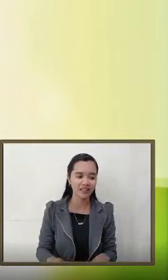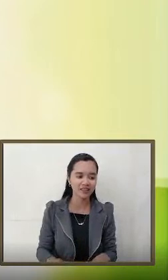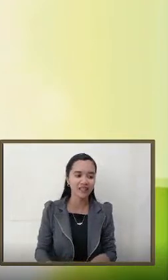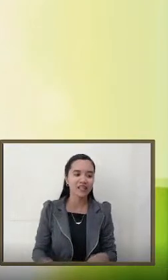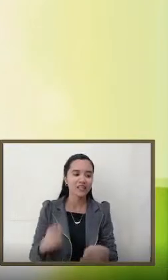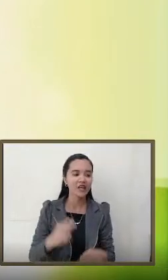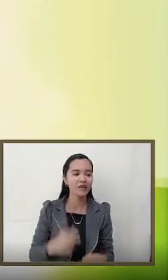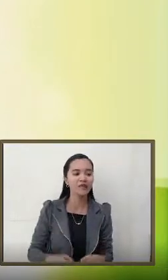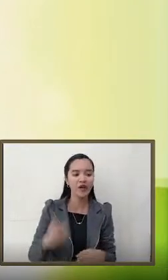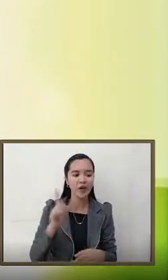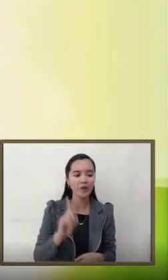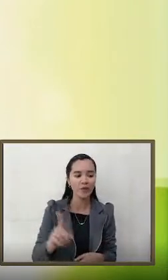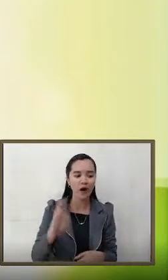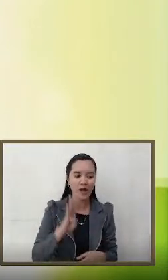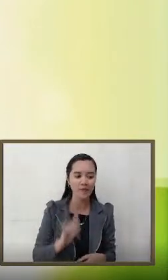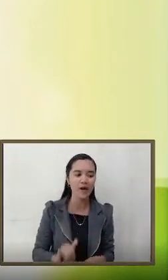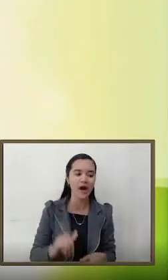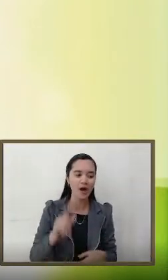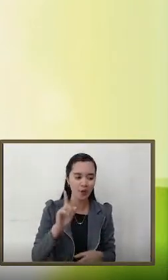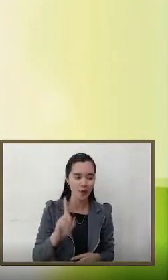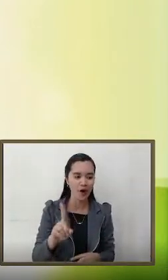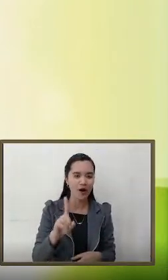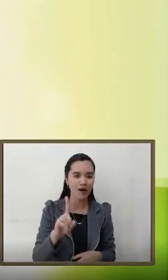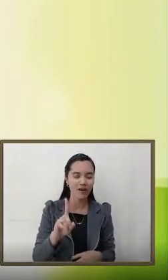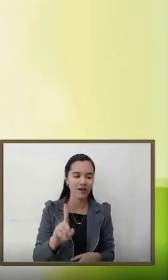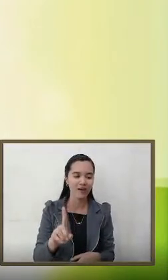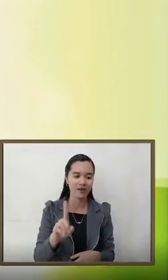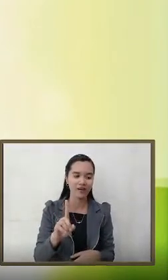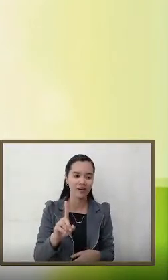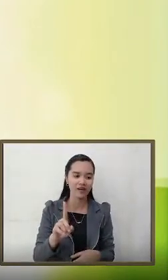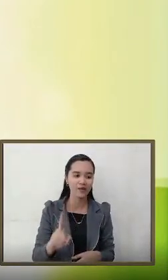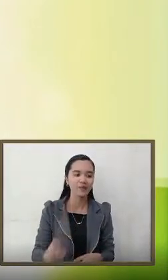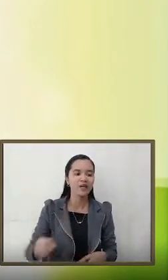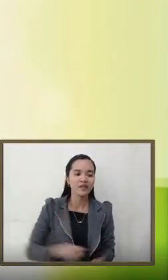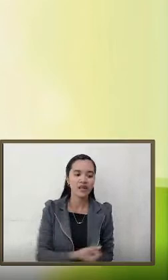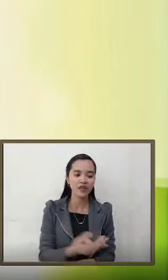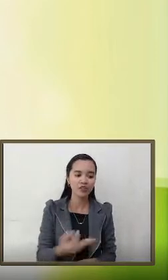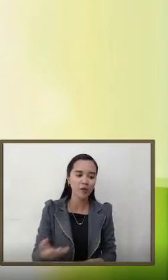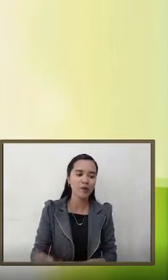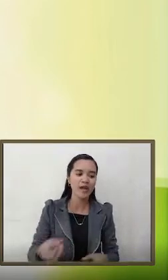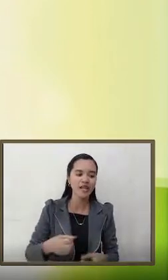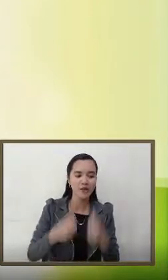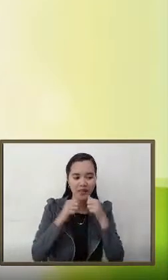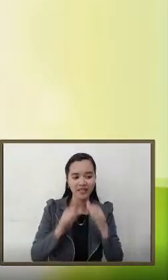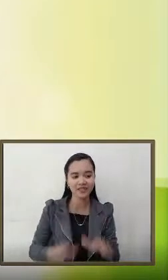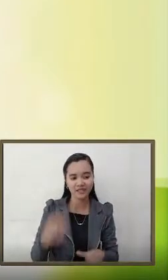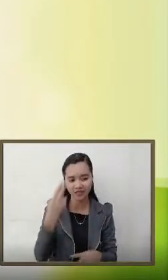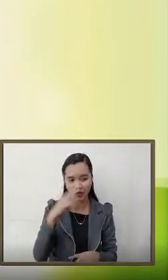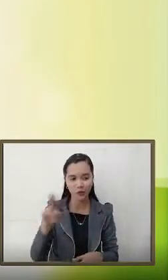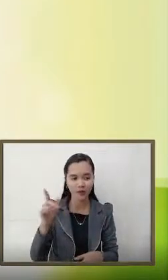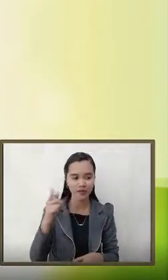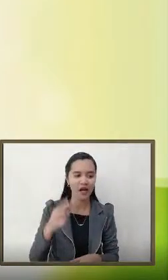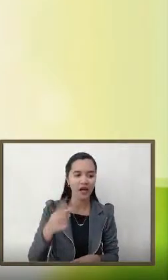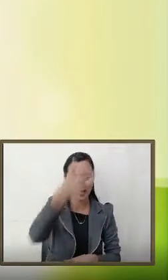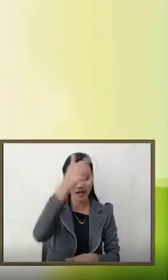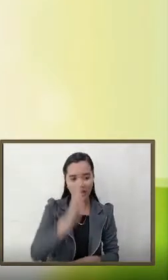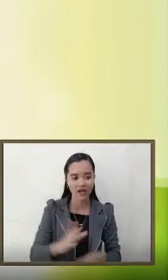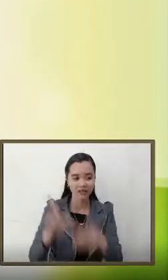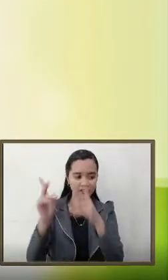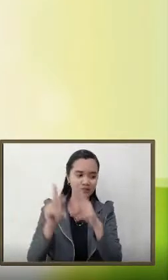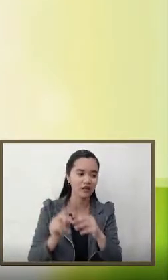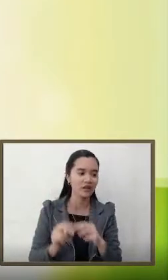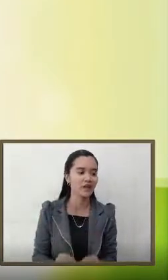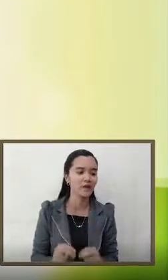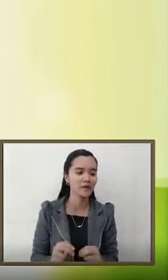blessings, name them one by one. Count your many blessings, see what God